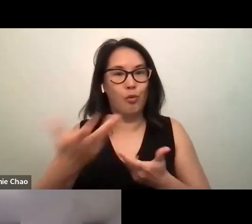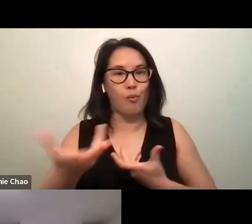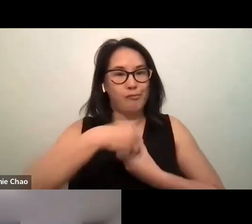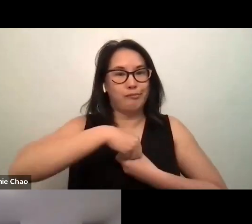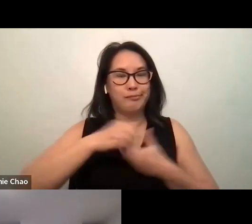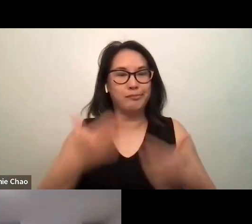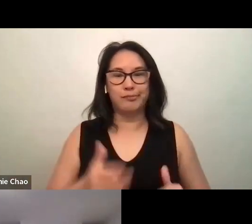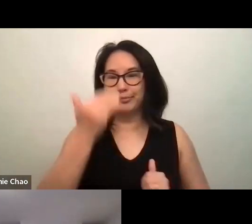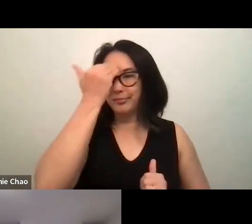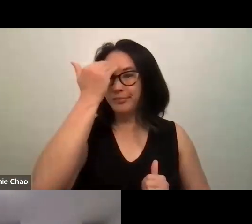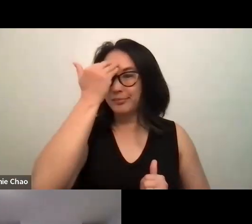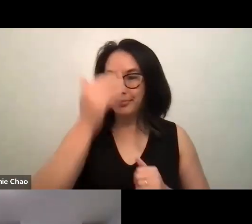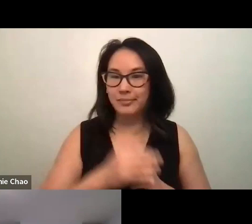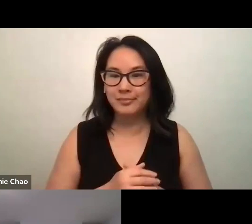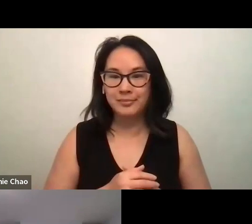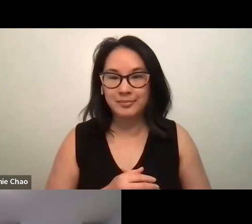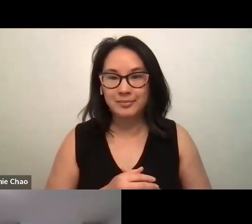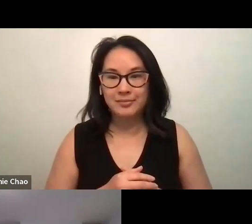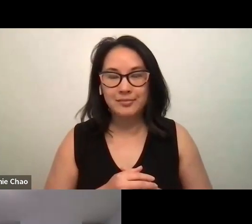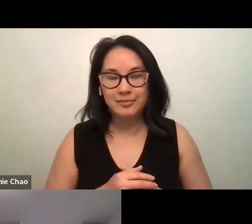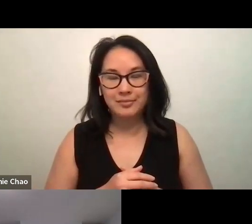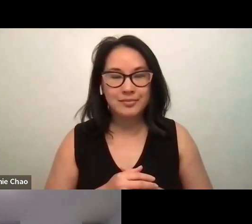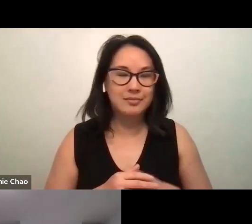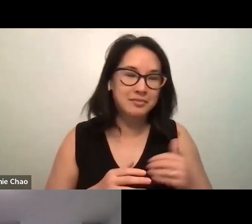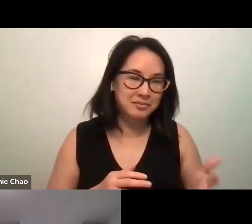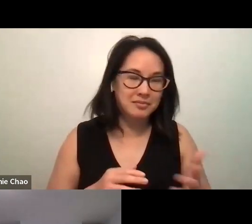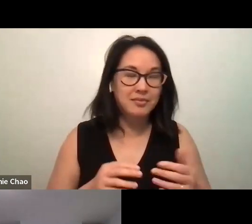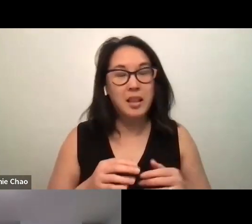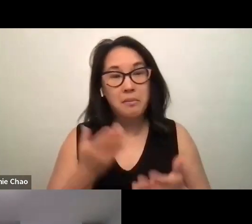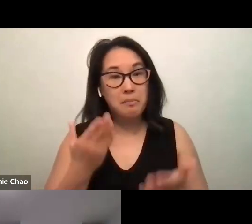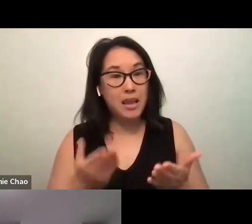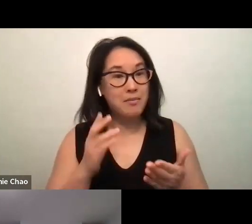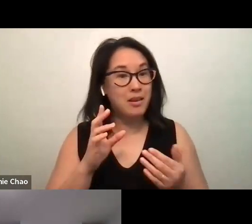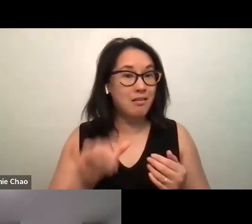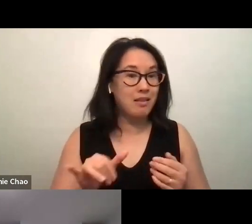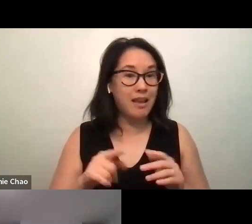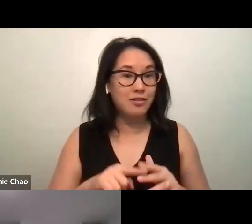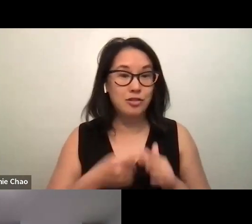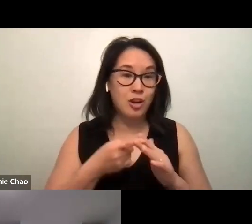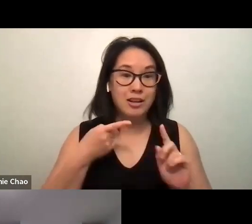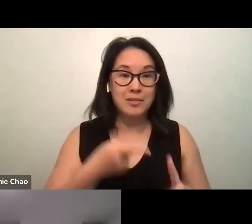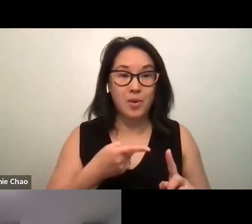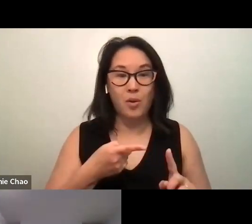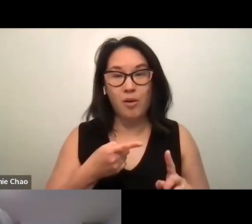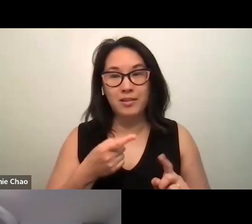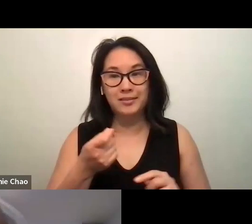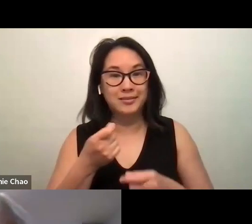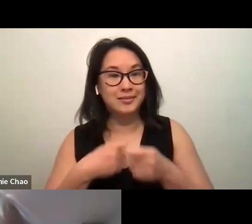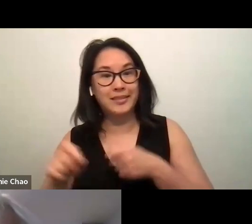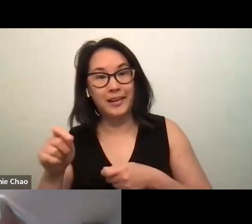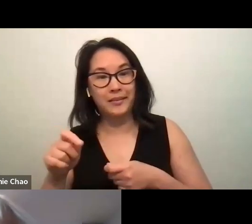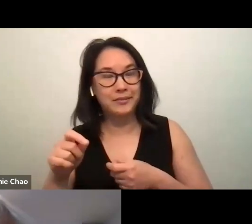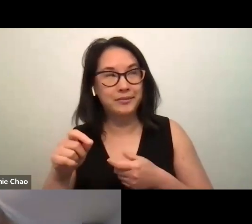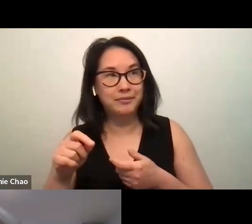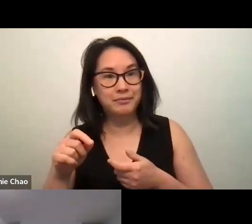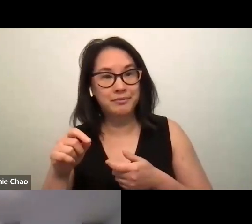head. And what if that was sort of a starting point rather than, you know, something added